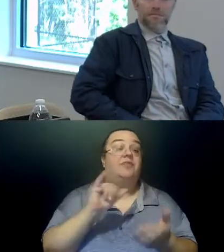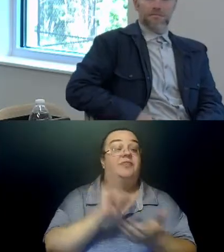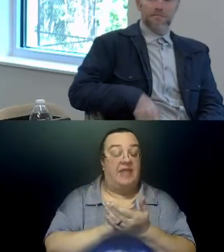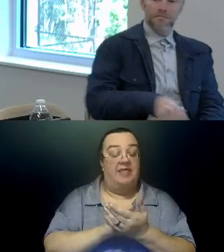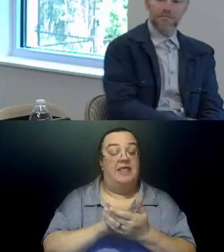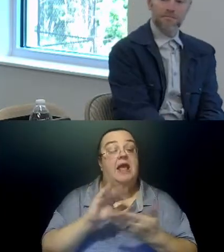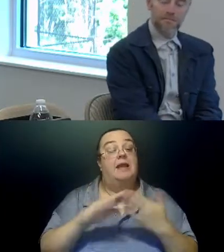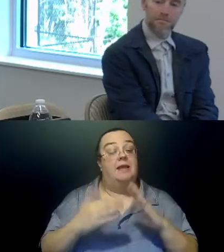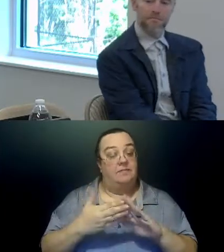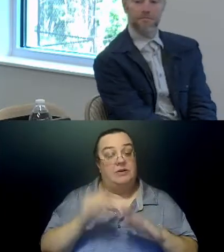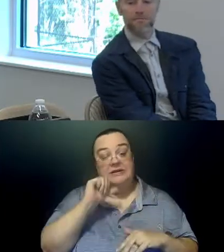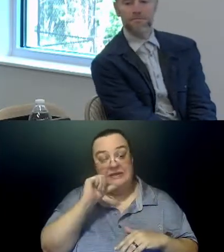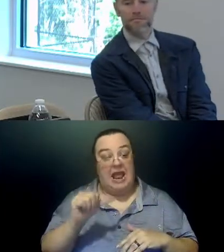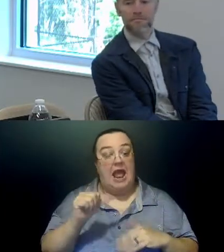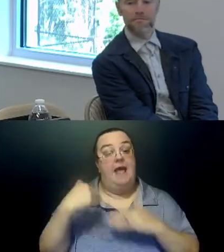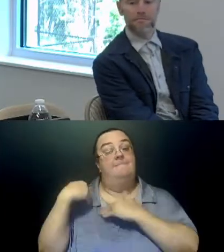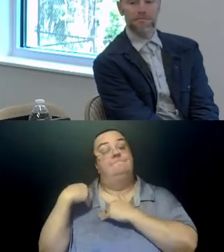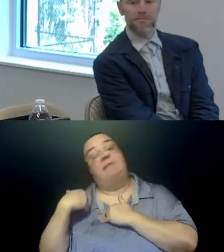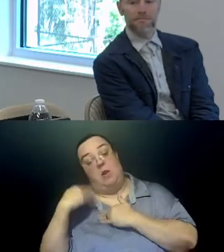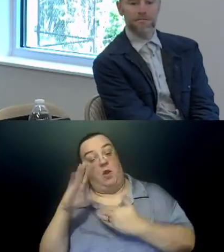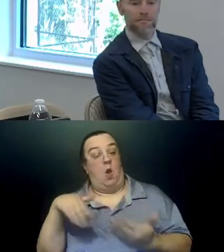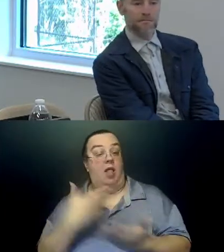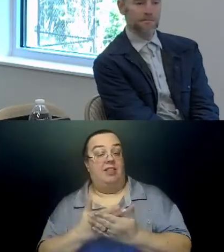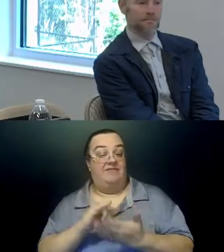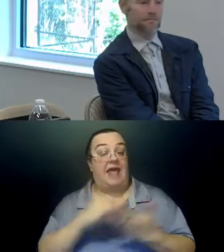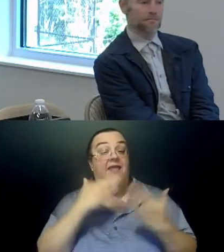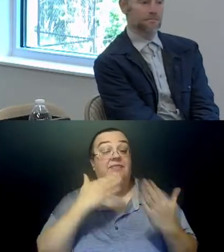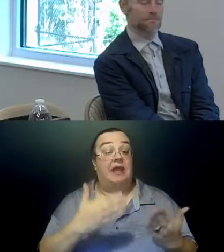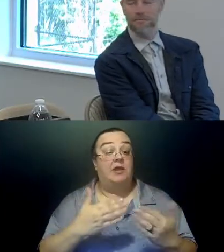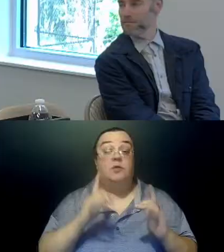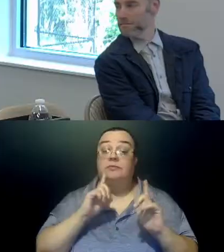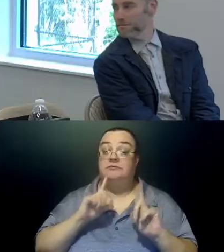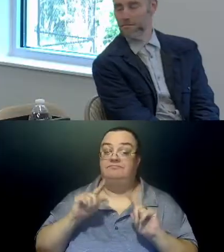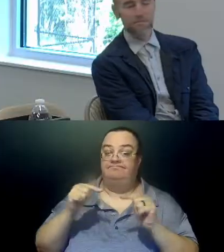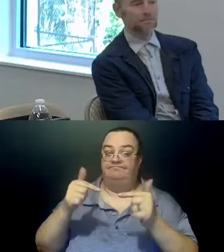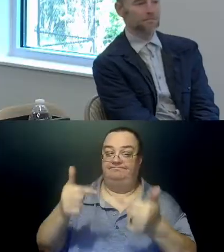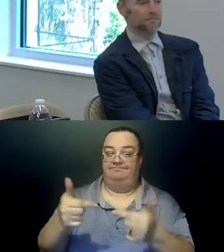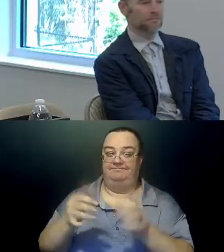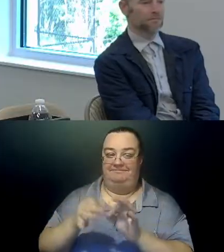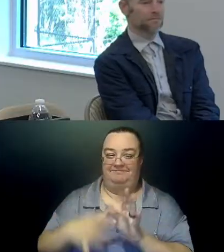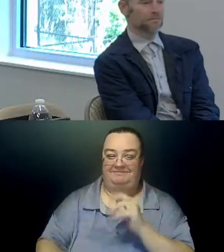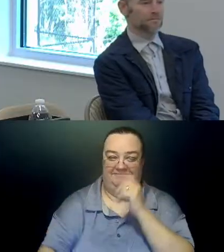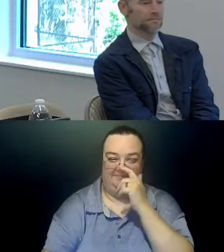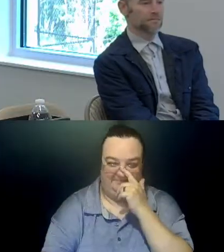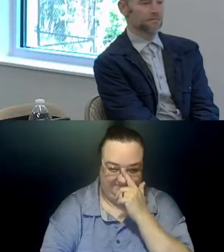community is not bearing all that burden. Thank you. All right, thank you for that.